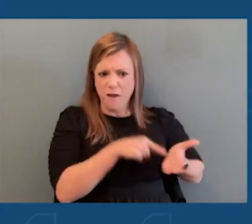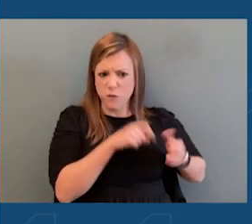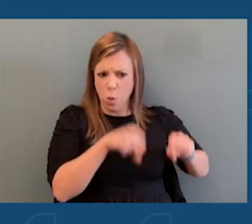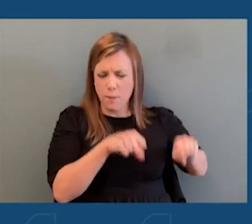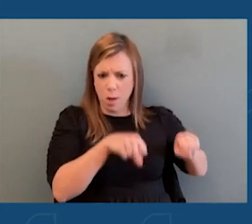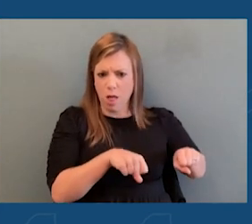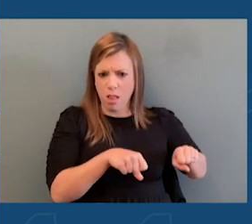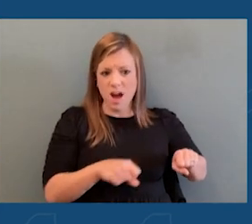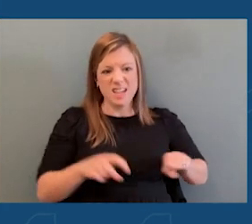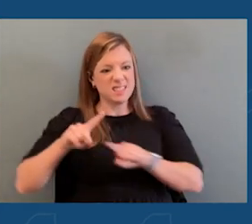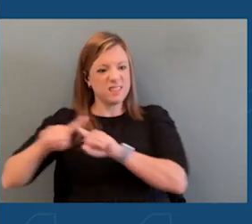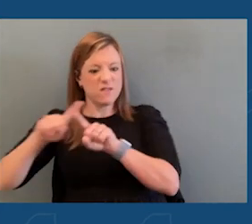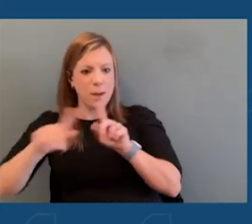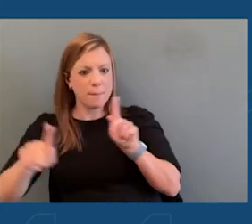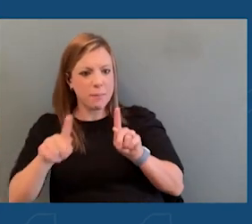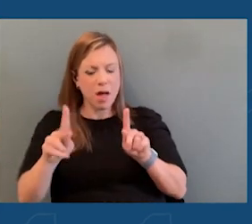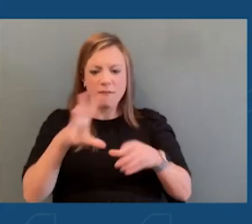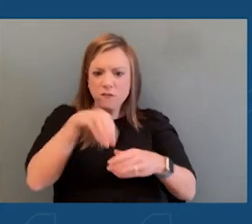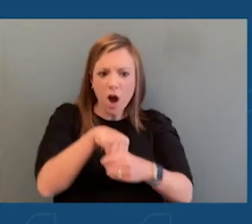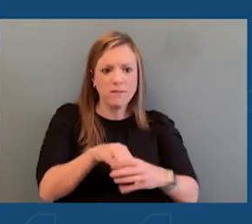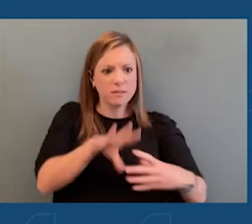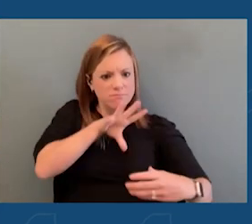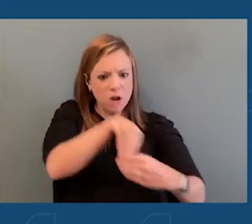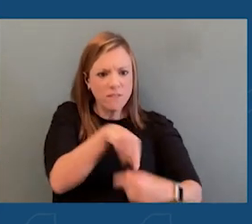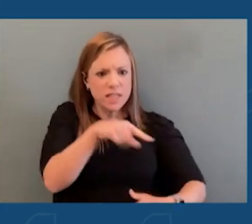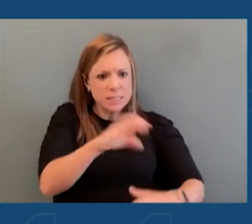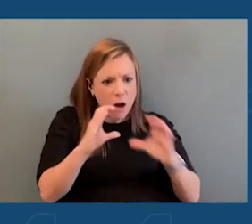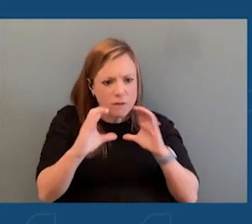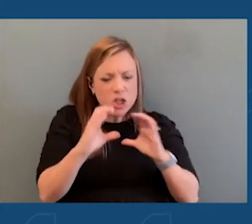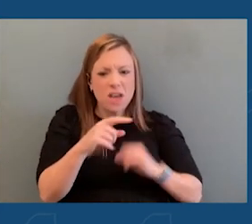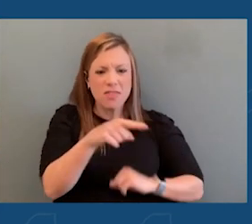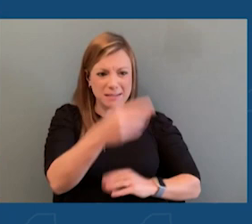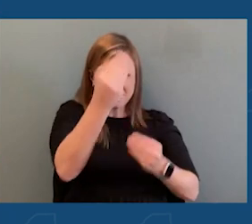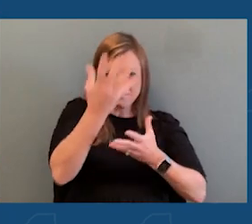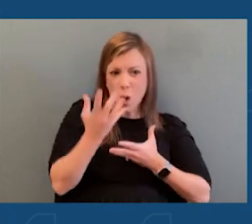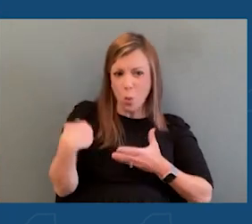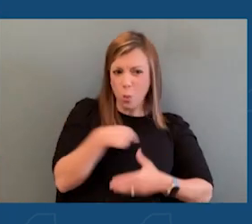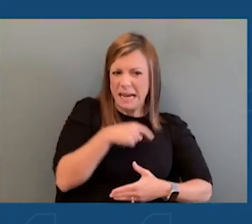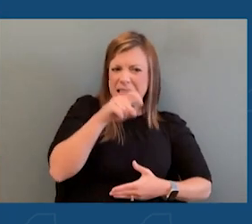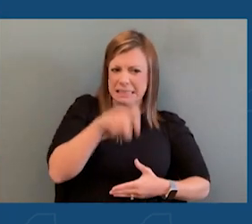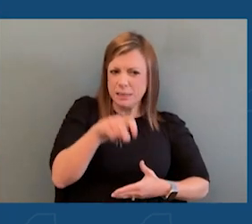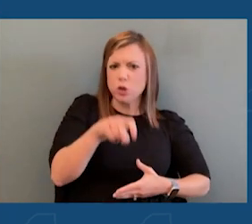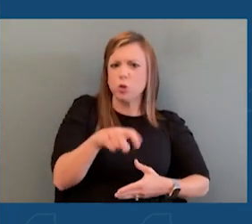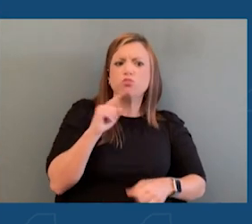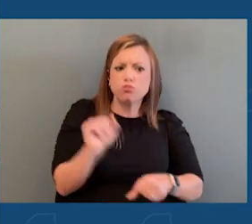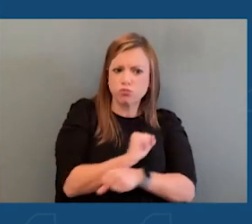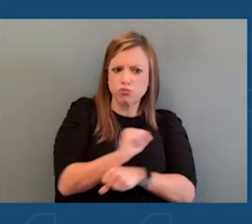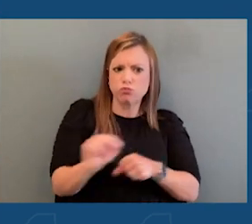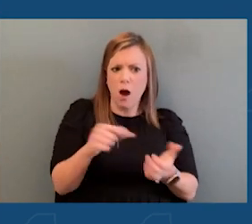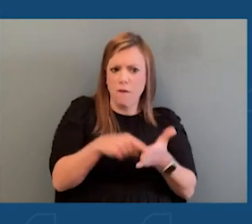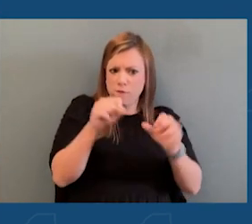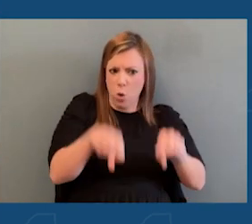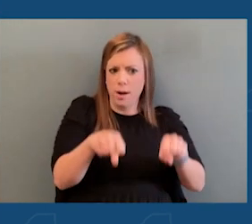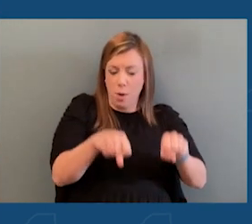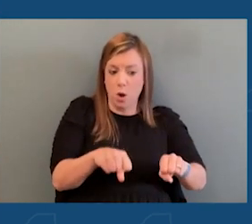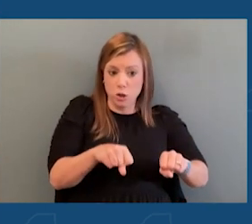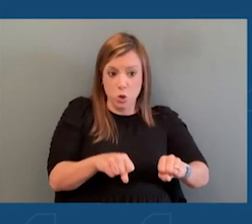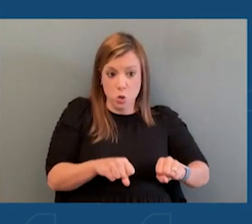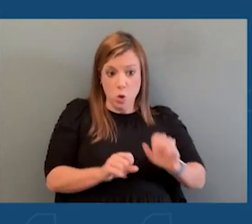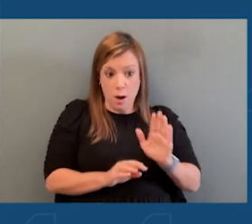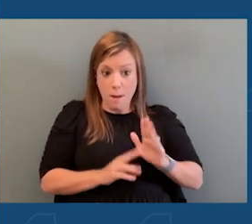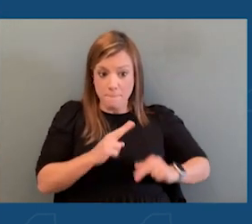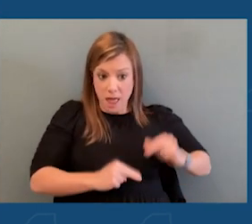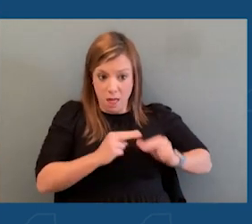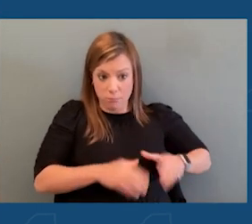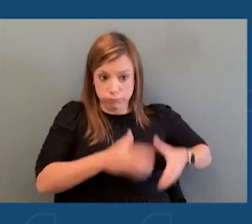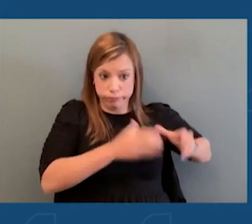also engaged in this conversation. They say we have to go deeply affordable, and that's what they're doing right now. It's taking this